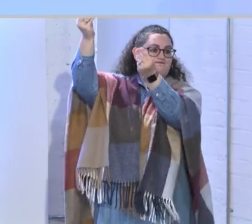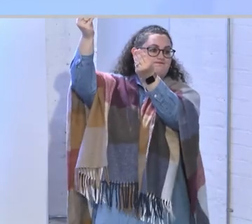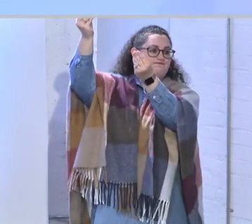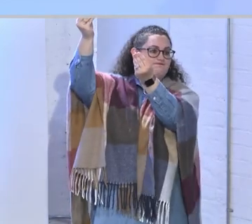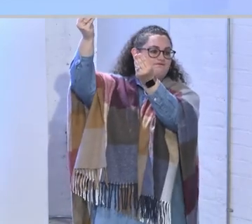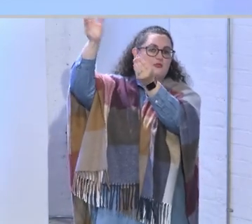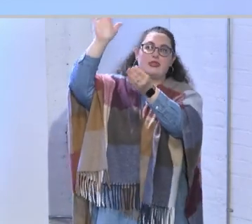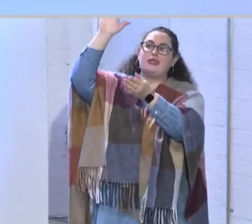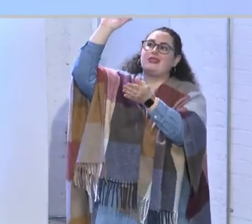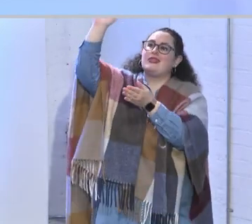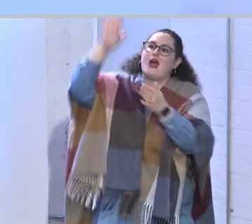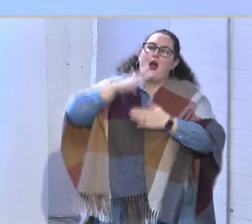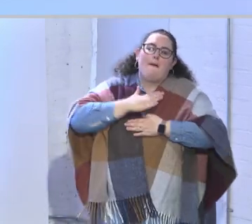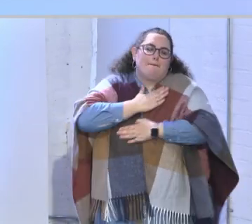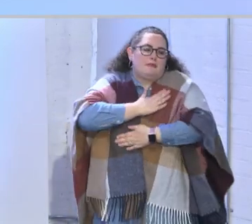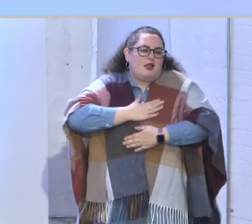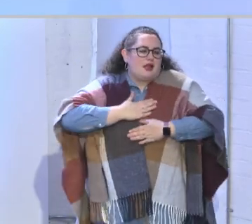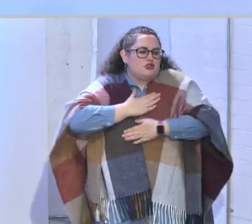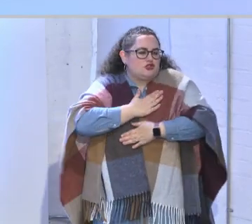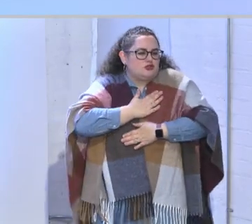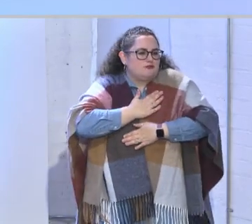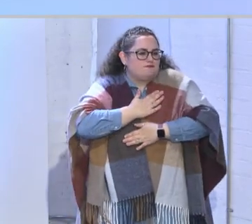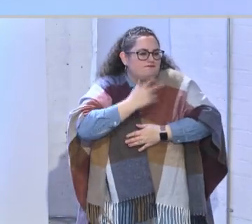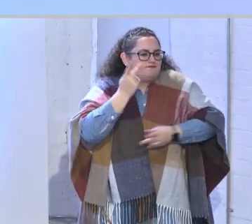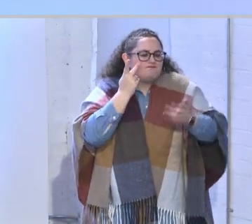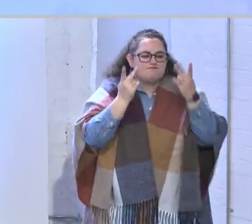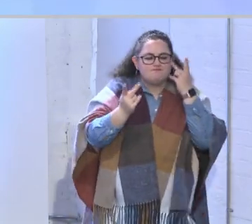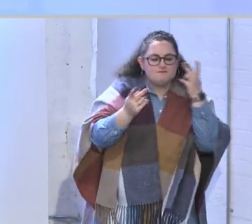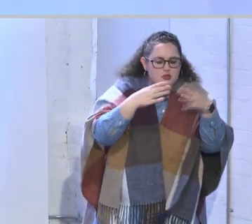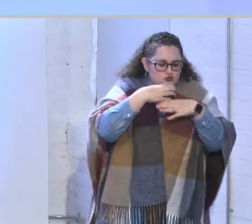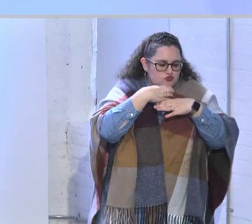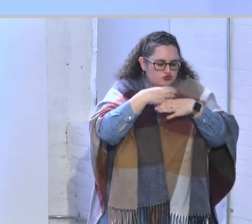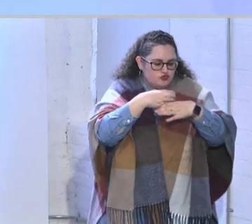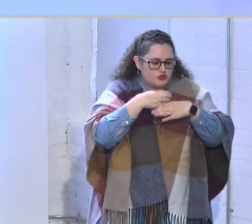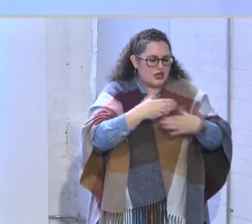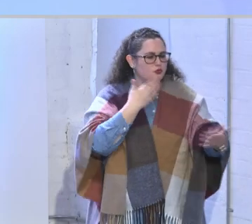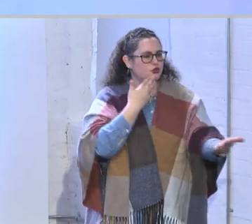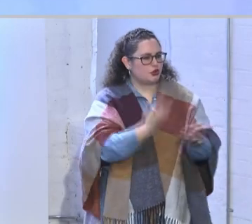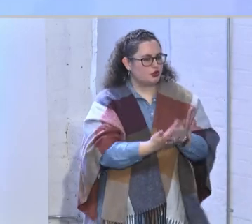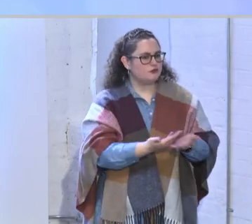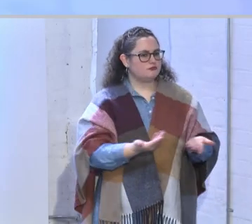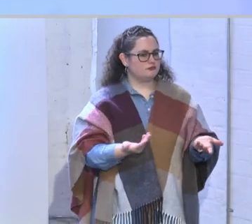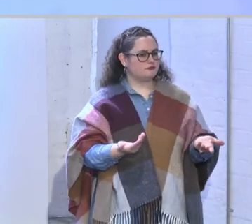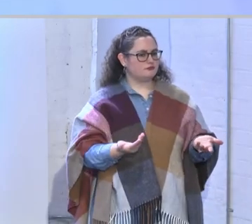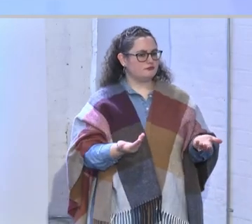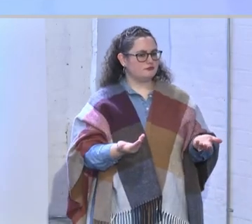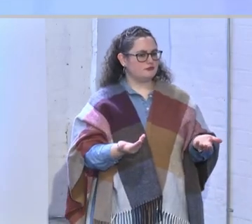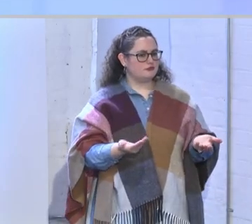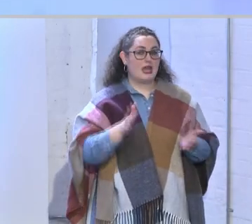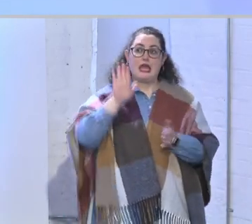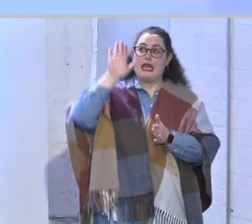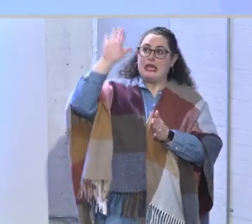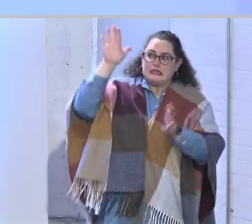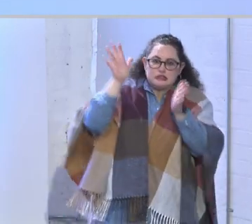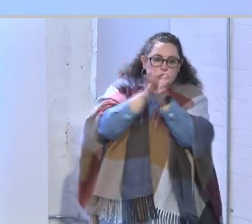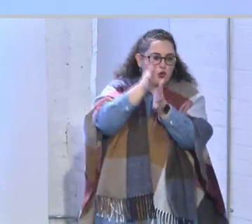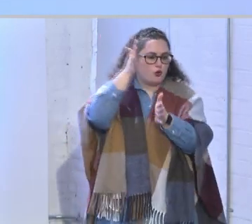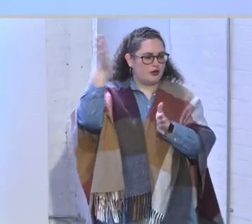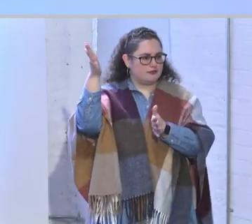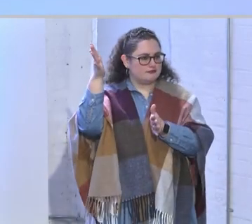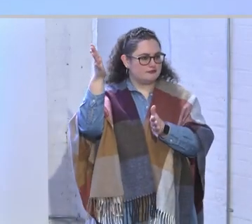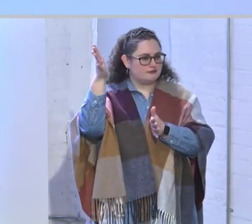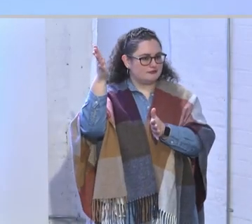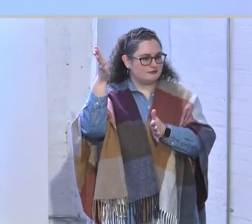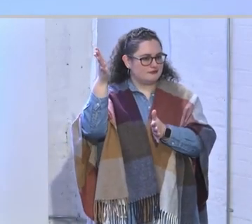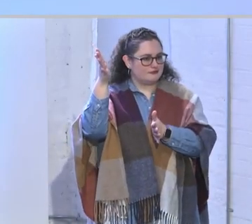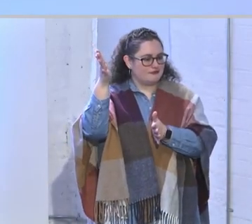thy pleasure they are and were created." For his pleasure, for his glory. Colossians 1:16 is a